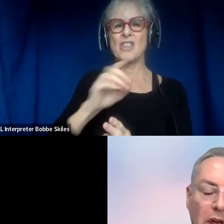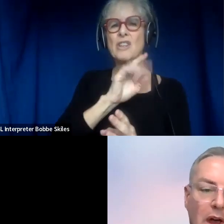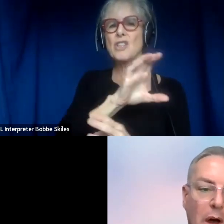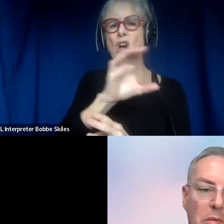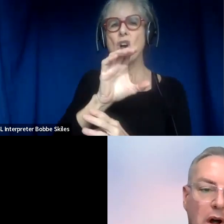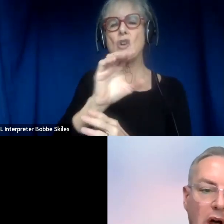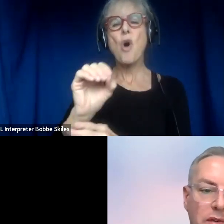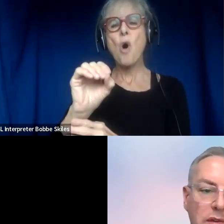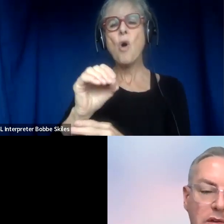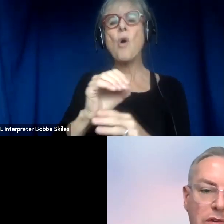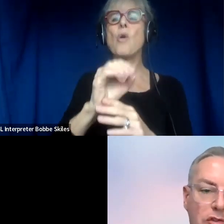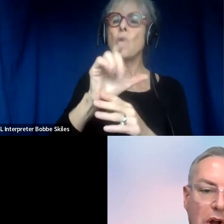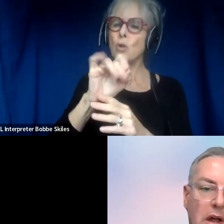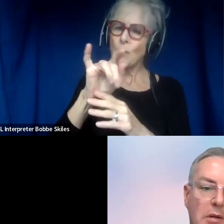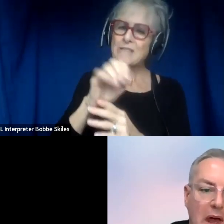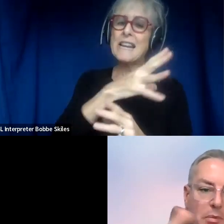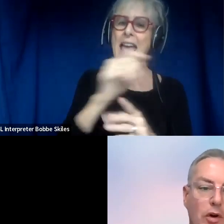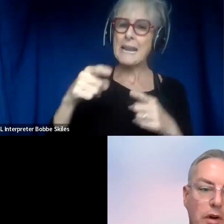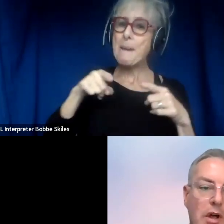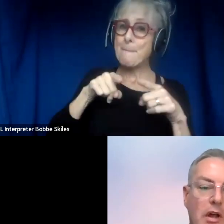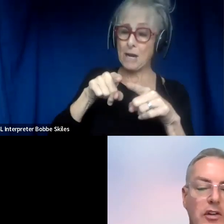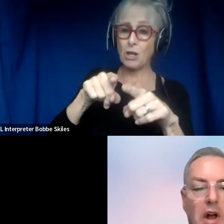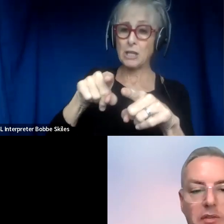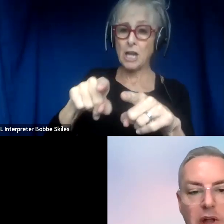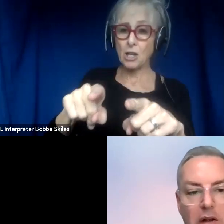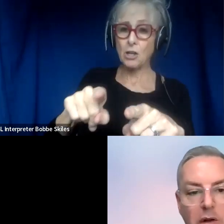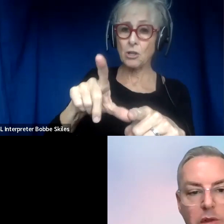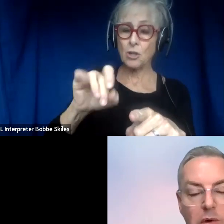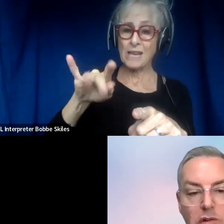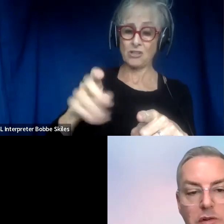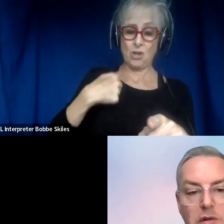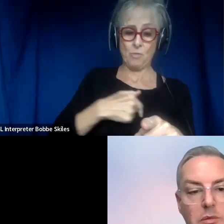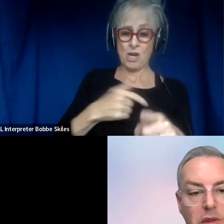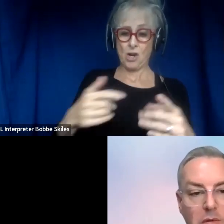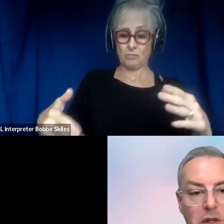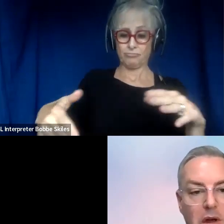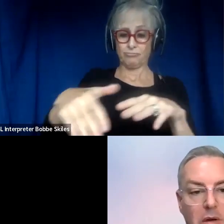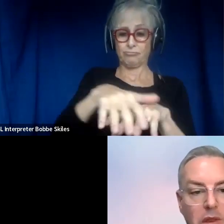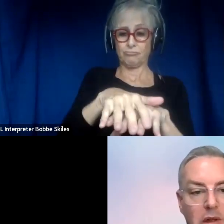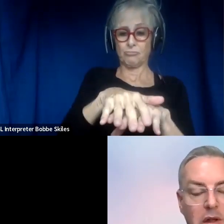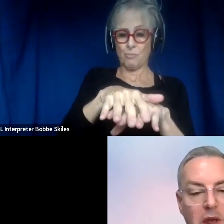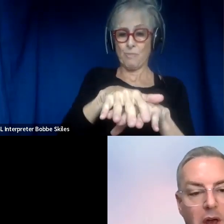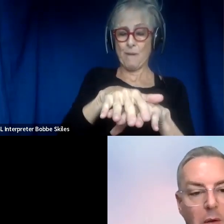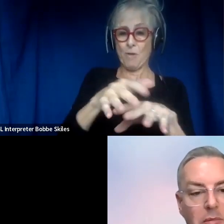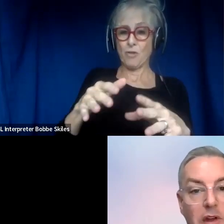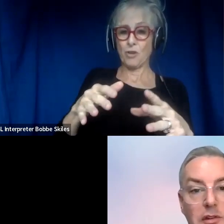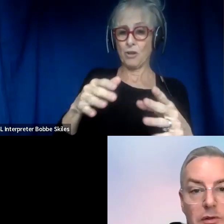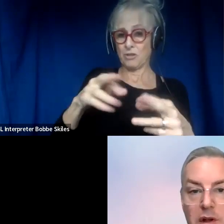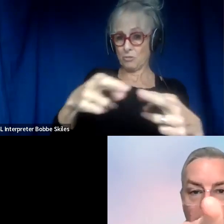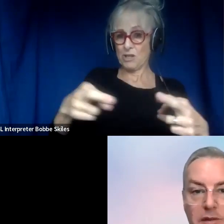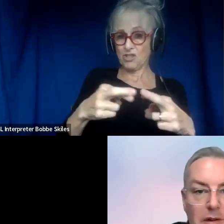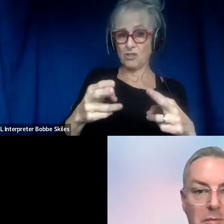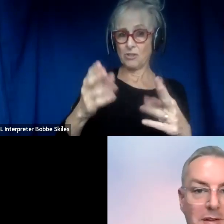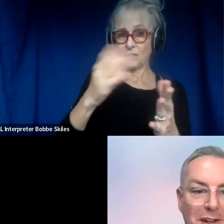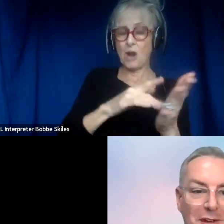location. Our offices track and map over a geographic area with the regional centers within. Fresno,